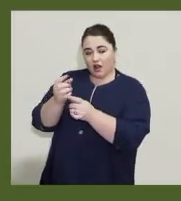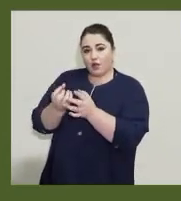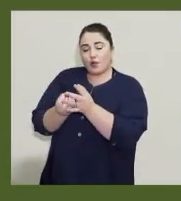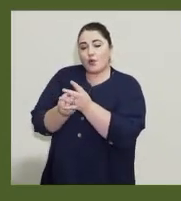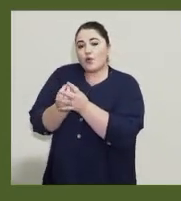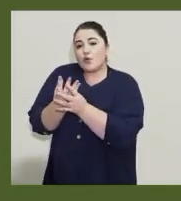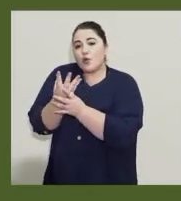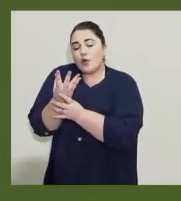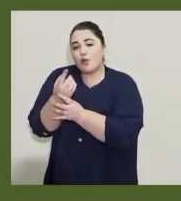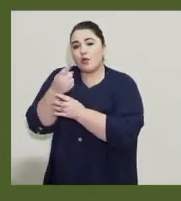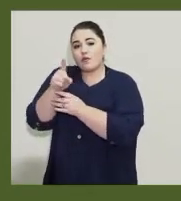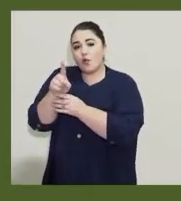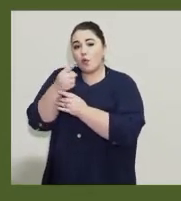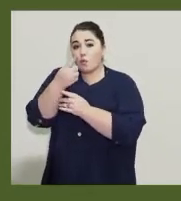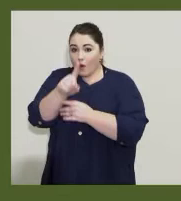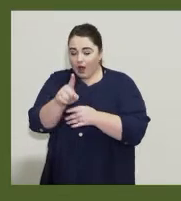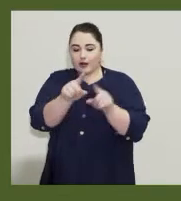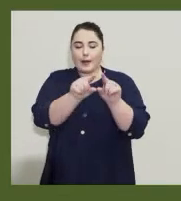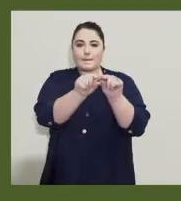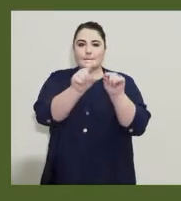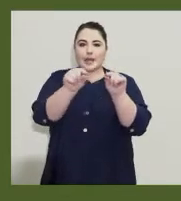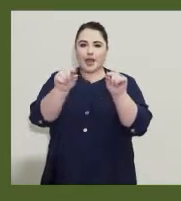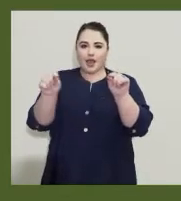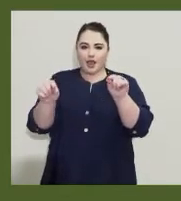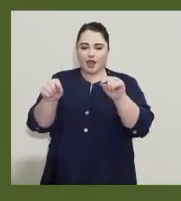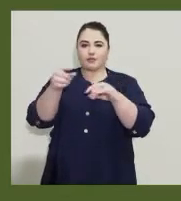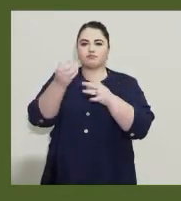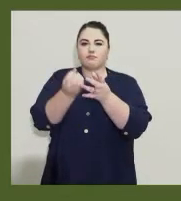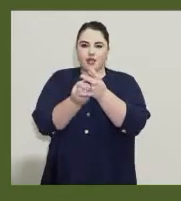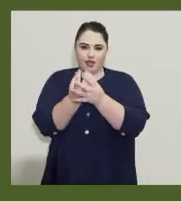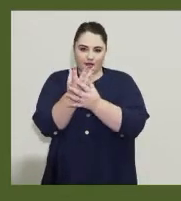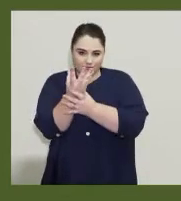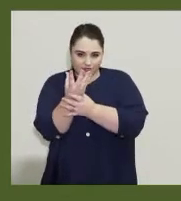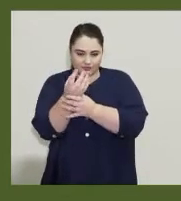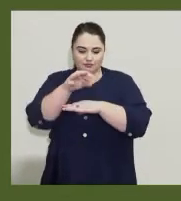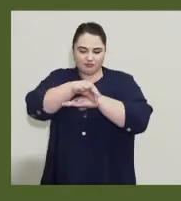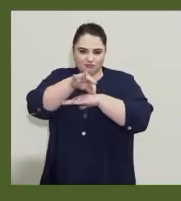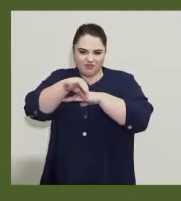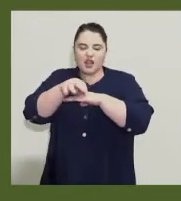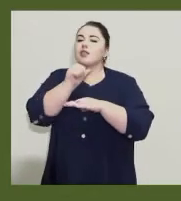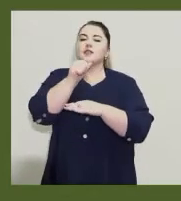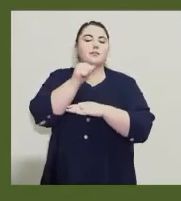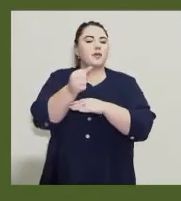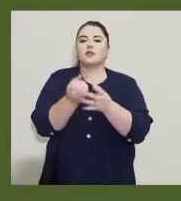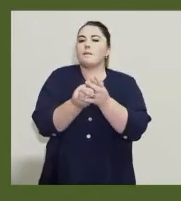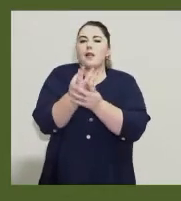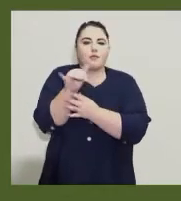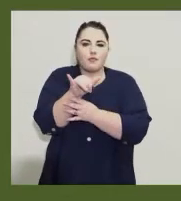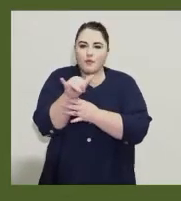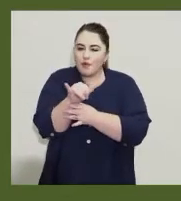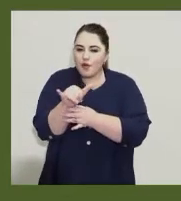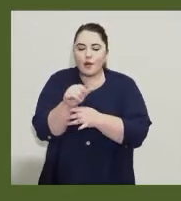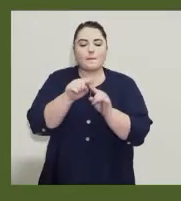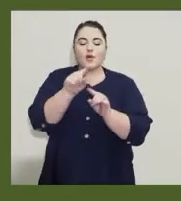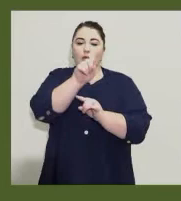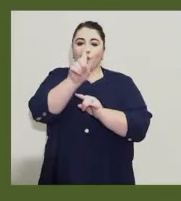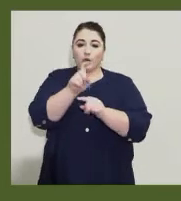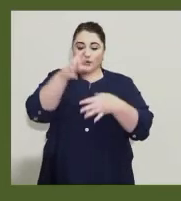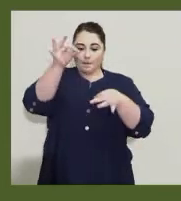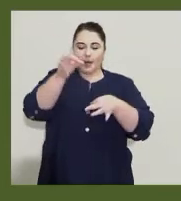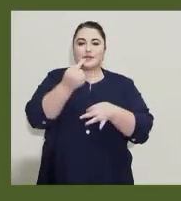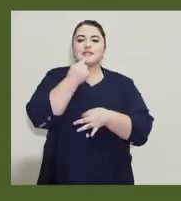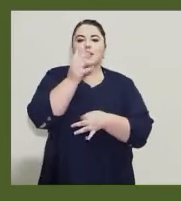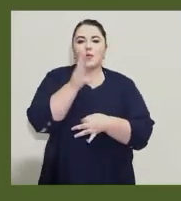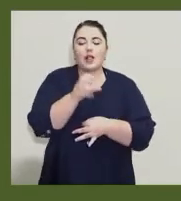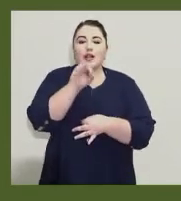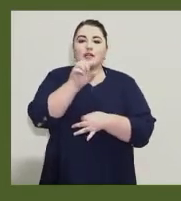on what? On the growth rate of pea plants. So it doesn't matter what plants, but it will be given